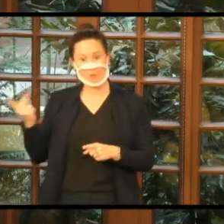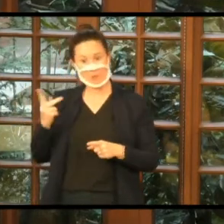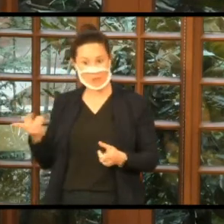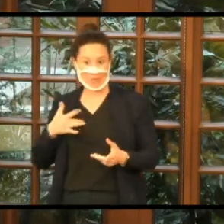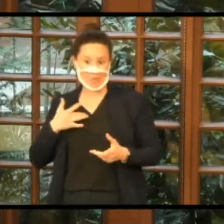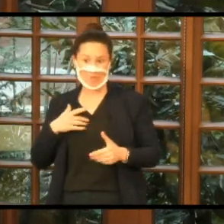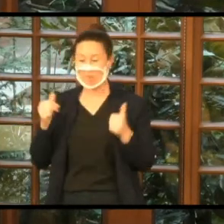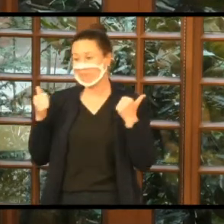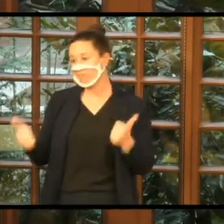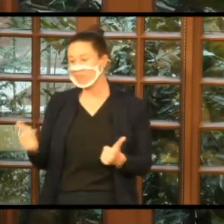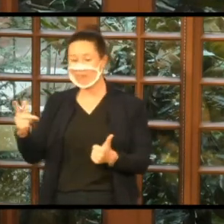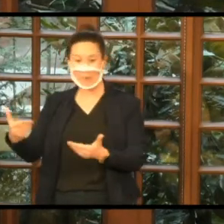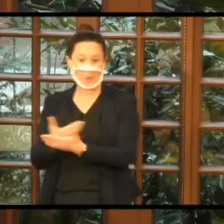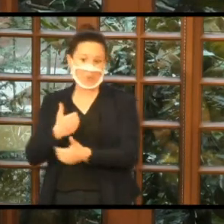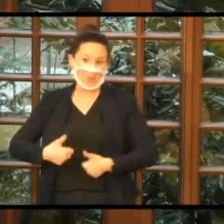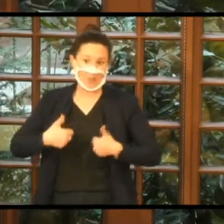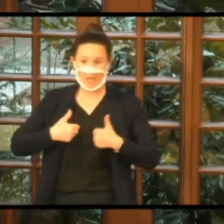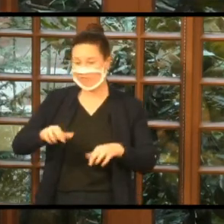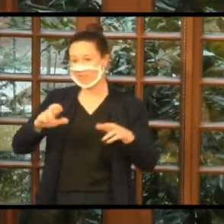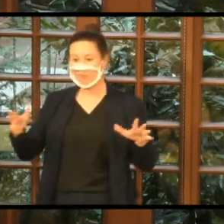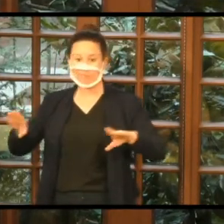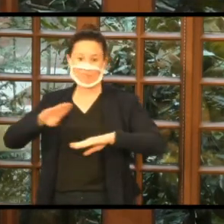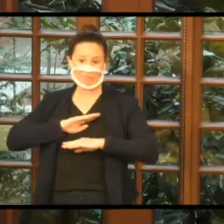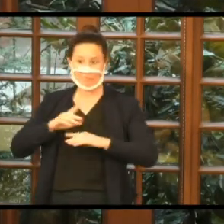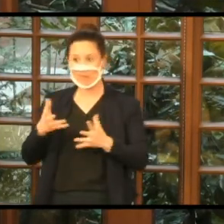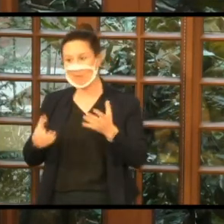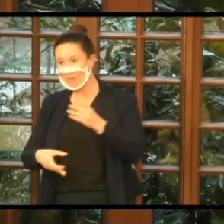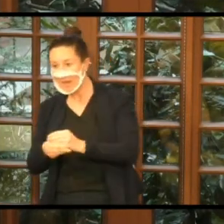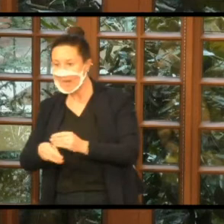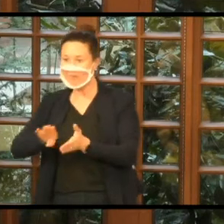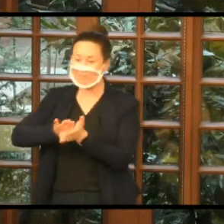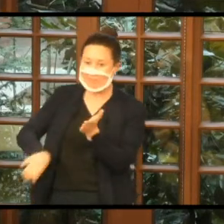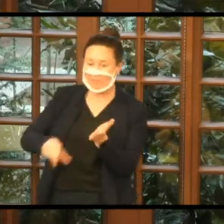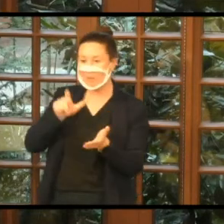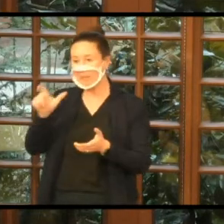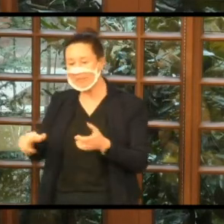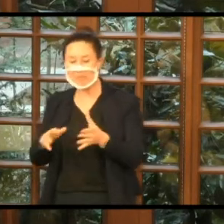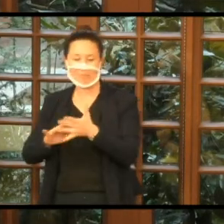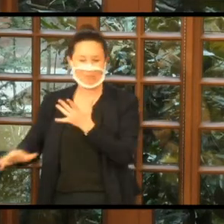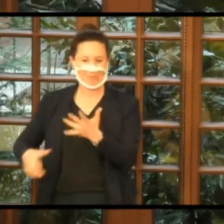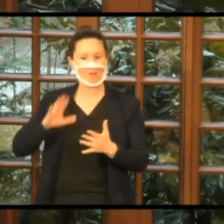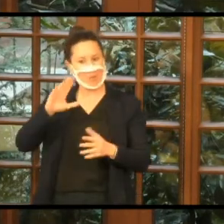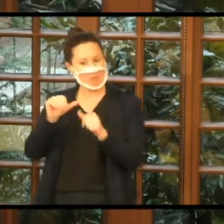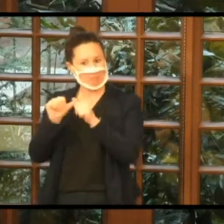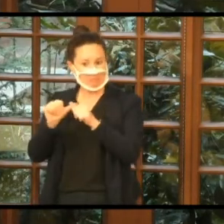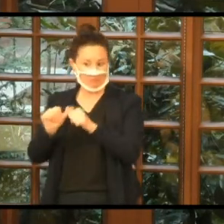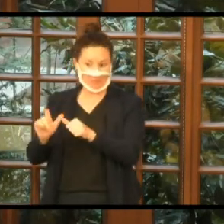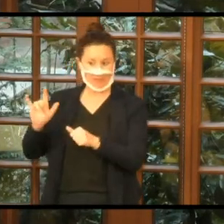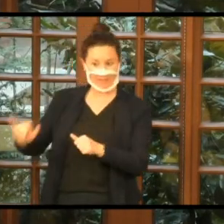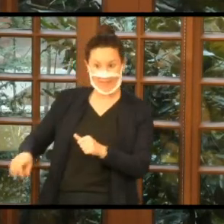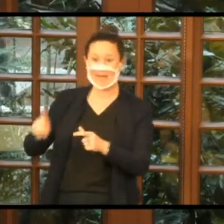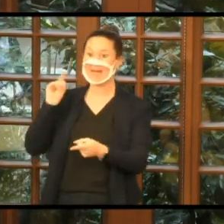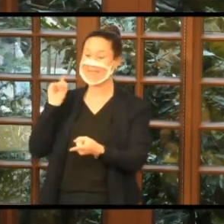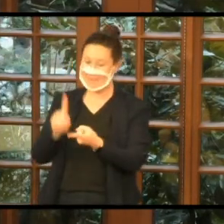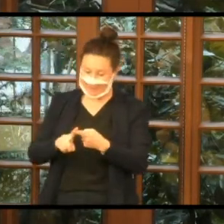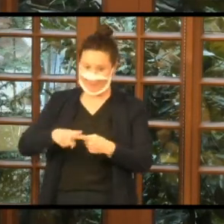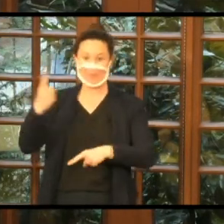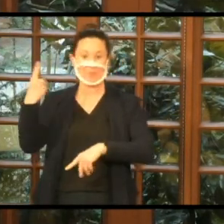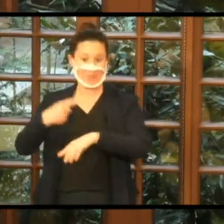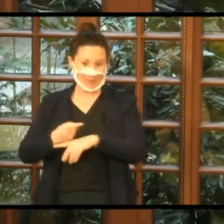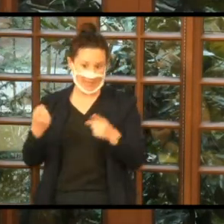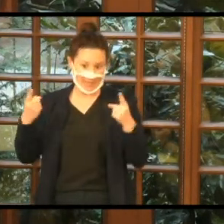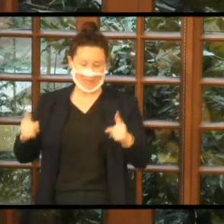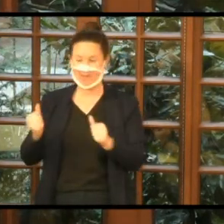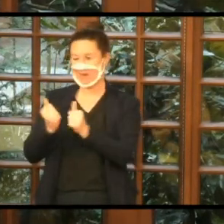refine their illusory lives, adding and subtracting amenities as they pleased, and it would have gone on in that half-baked way until a natural current lifted